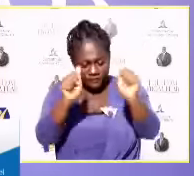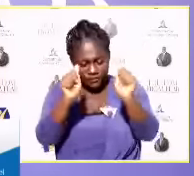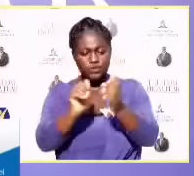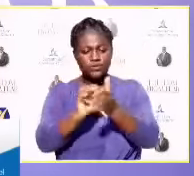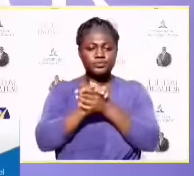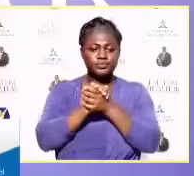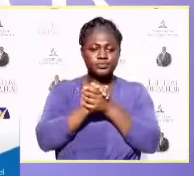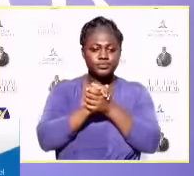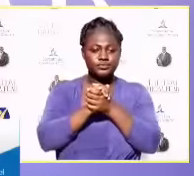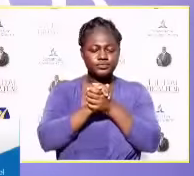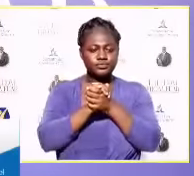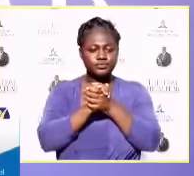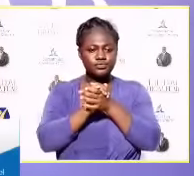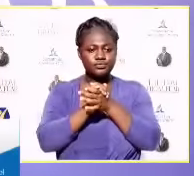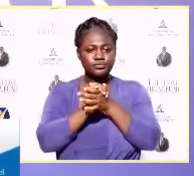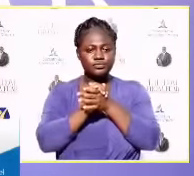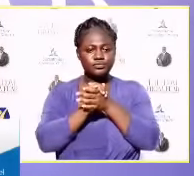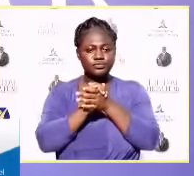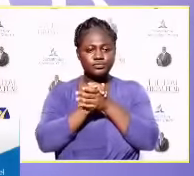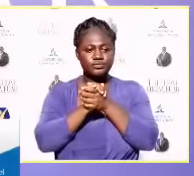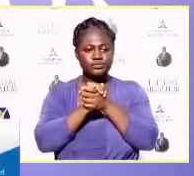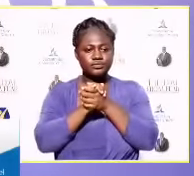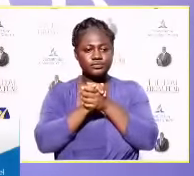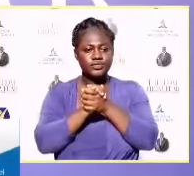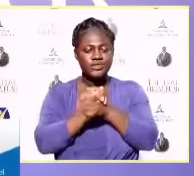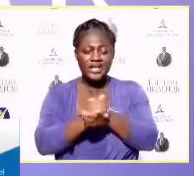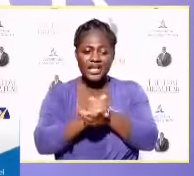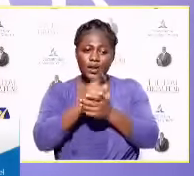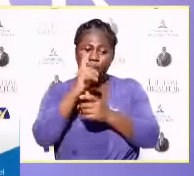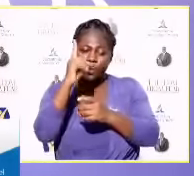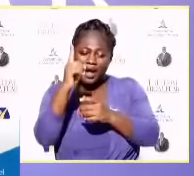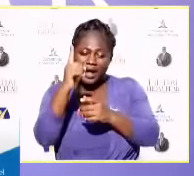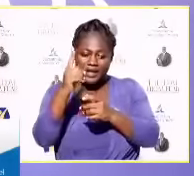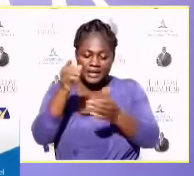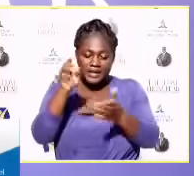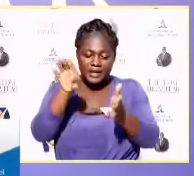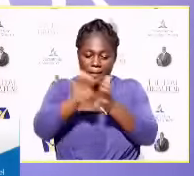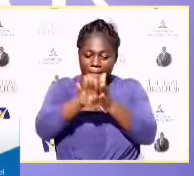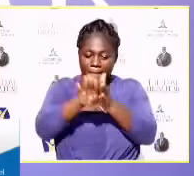Sabbath. There isn't one verse in the Bible